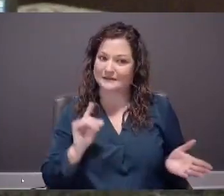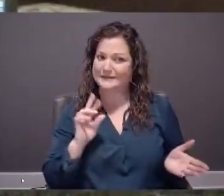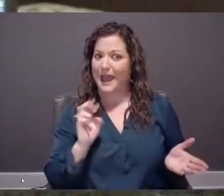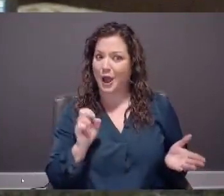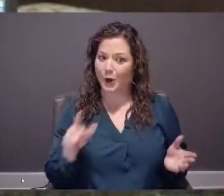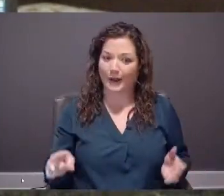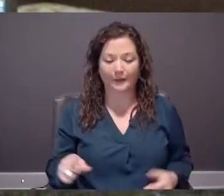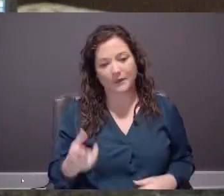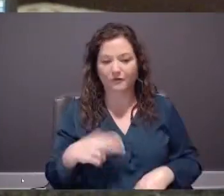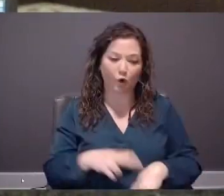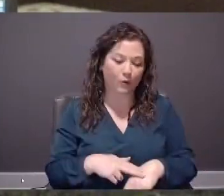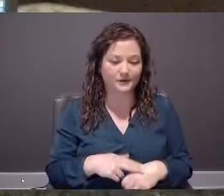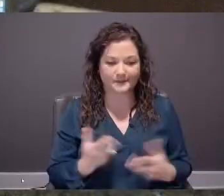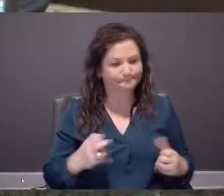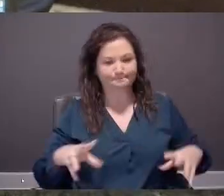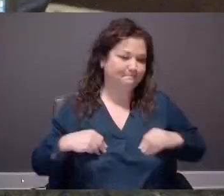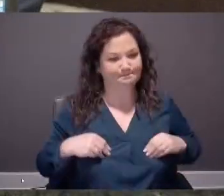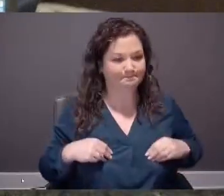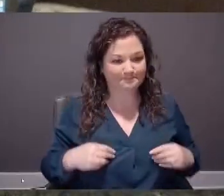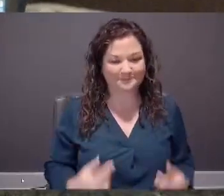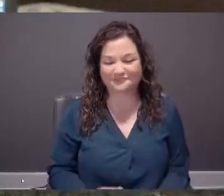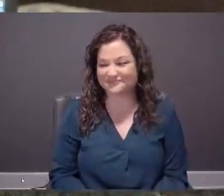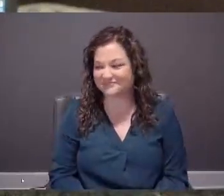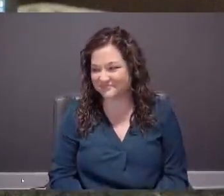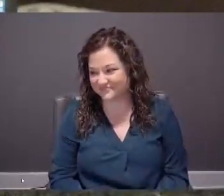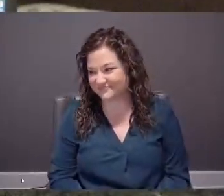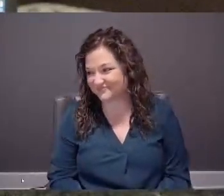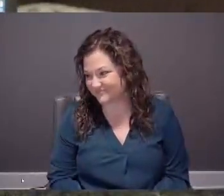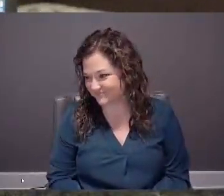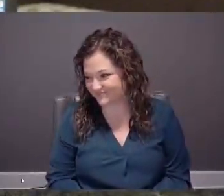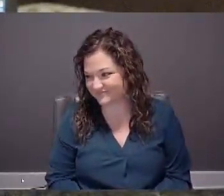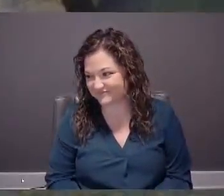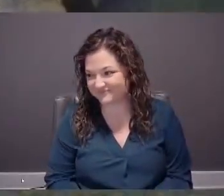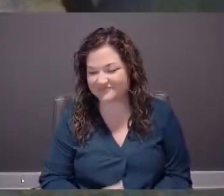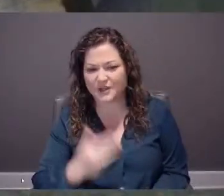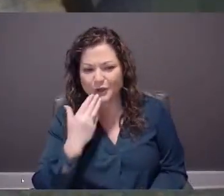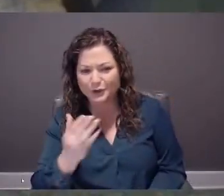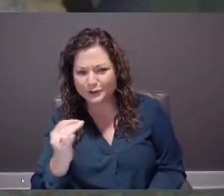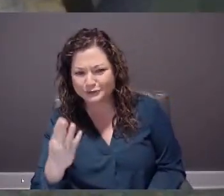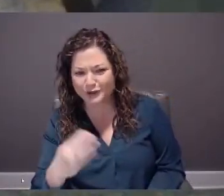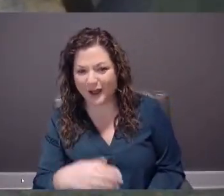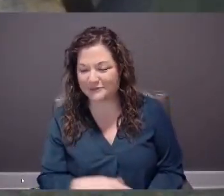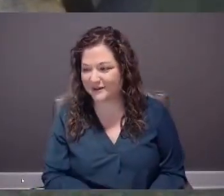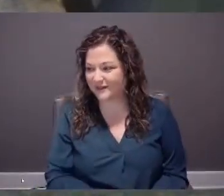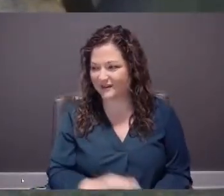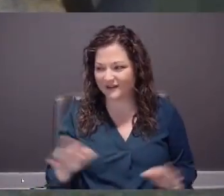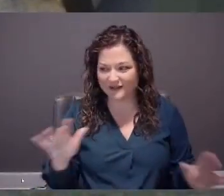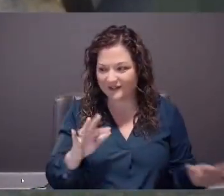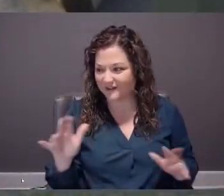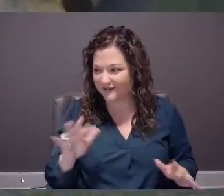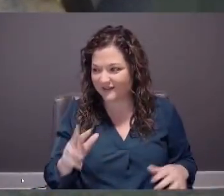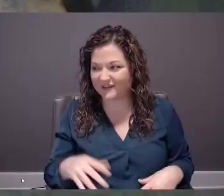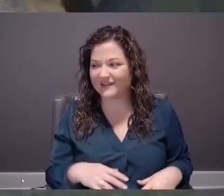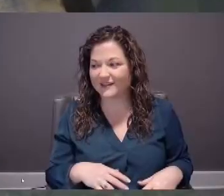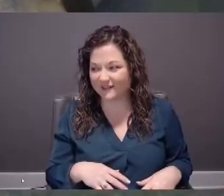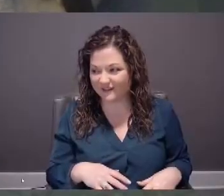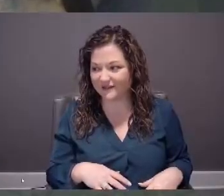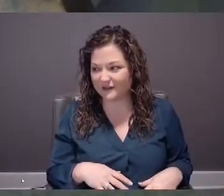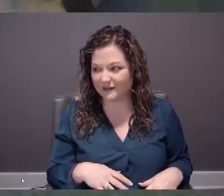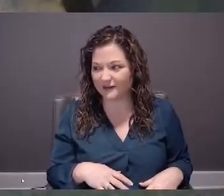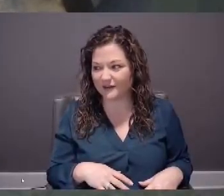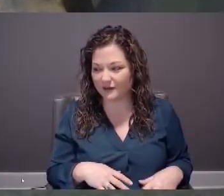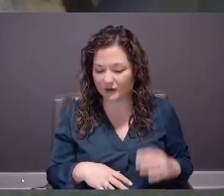on. And he still did us a good job. So did wit, but hey, right.